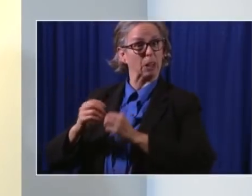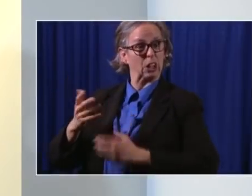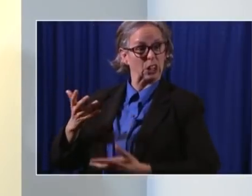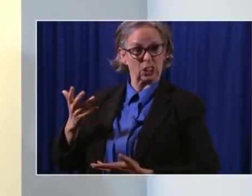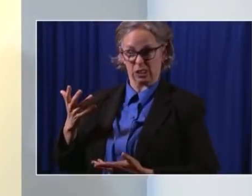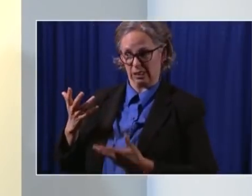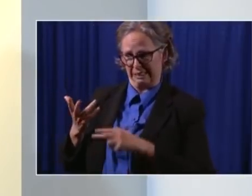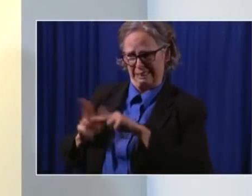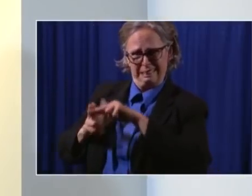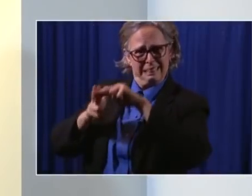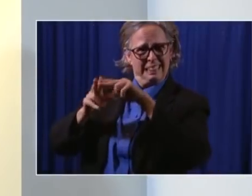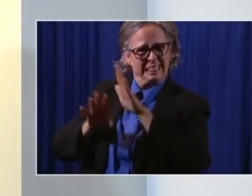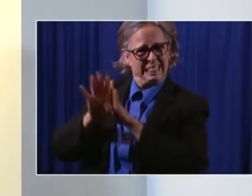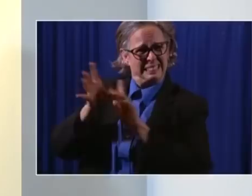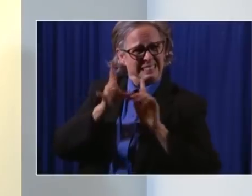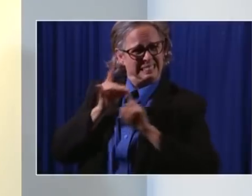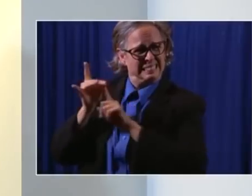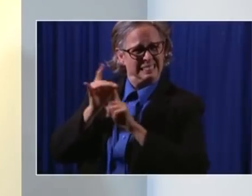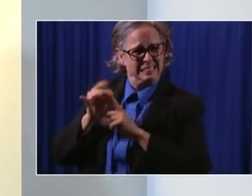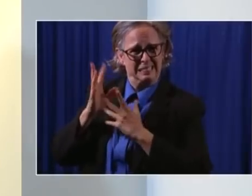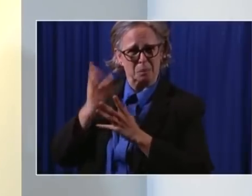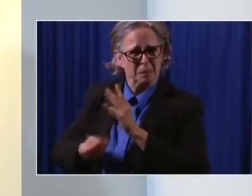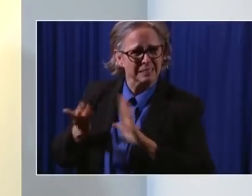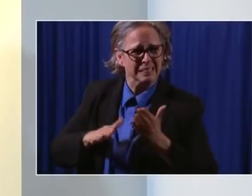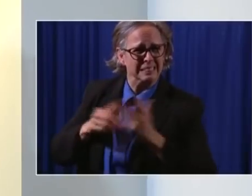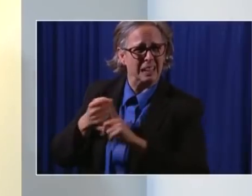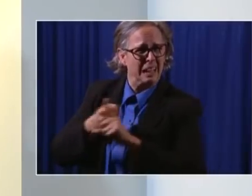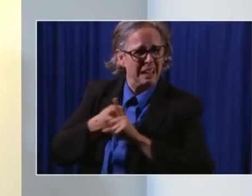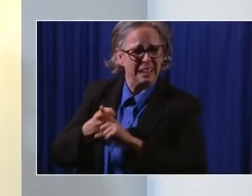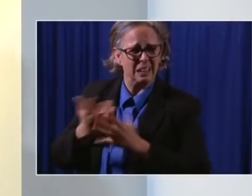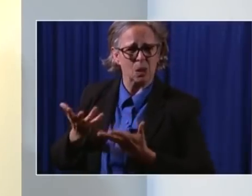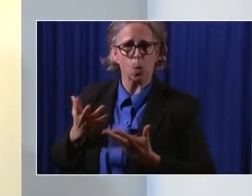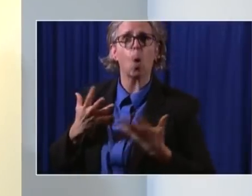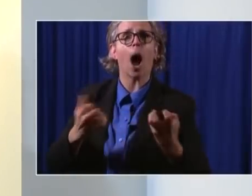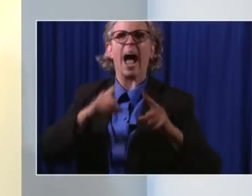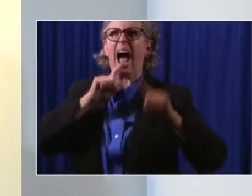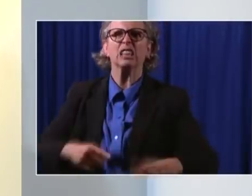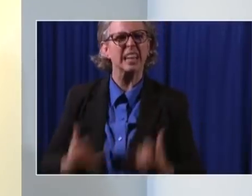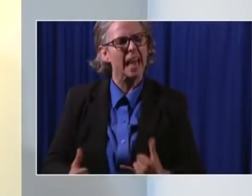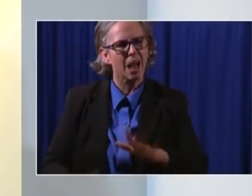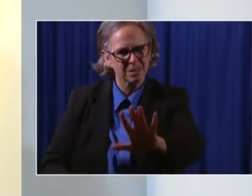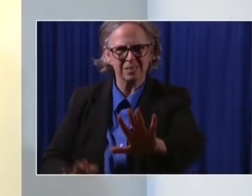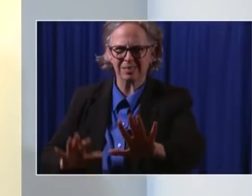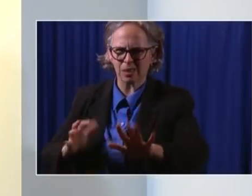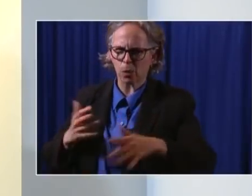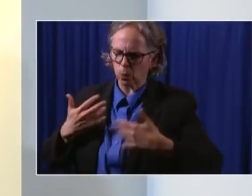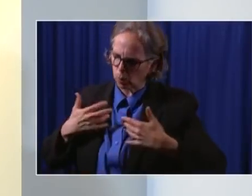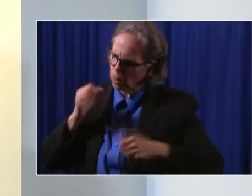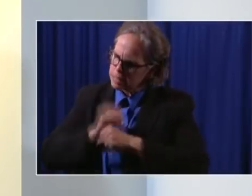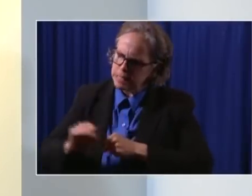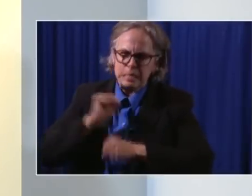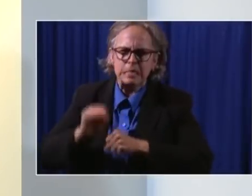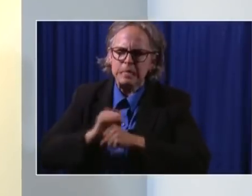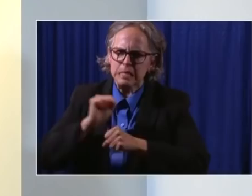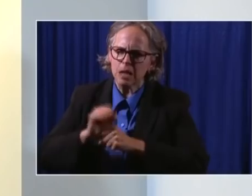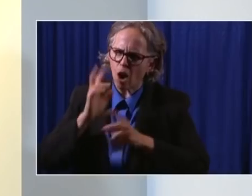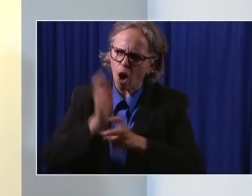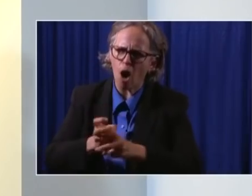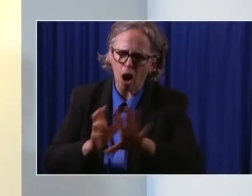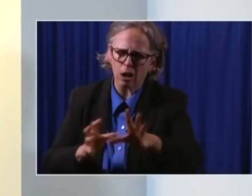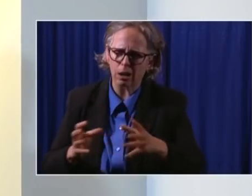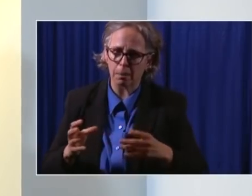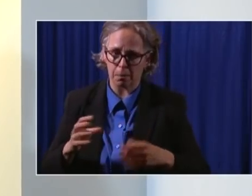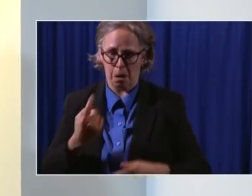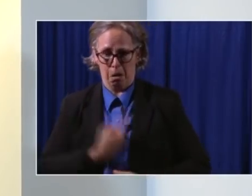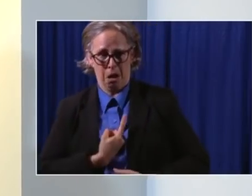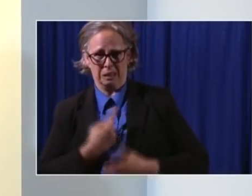process. We understand that there's a need to get this information out, and we're working to come to that conclusion, hopefully